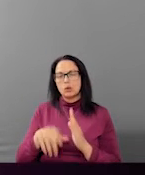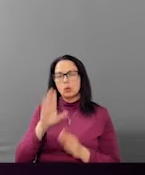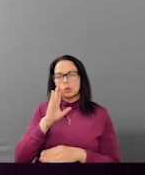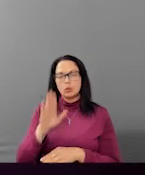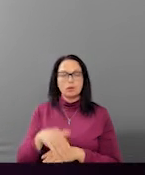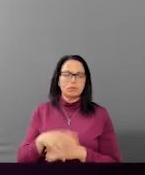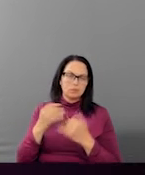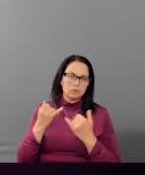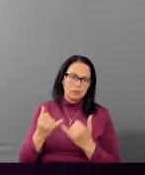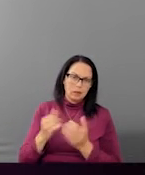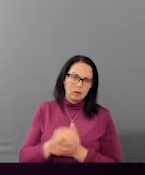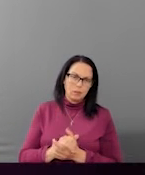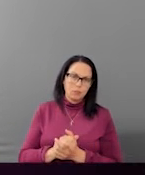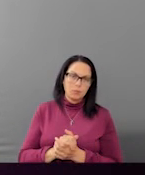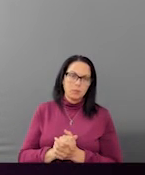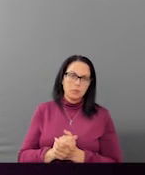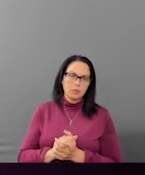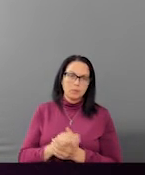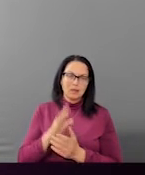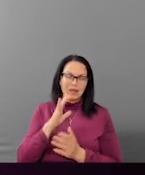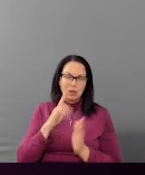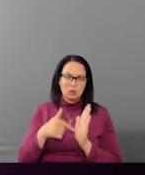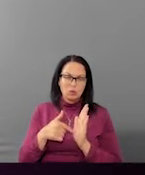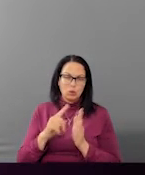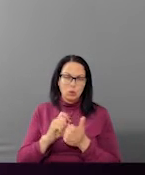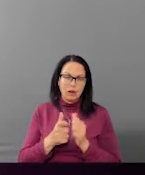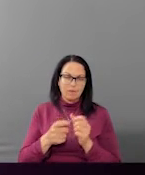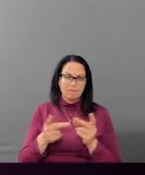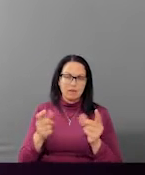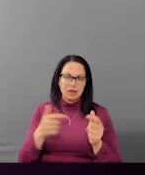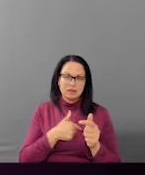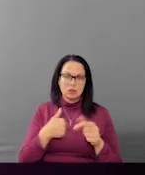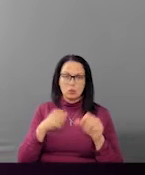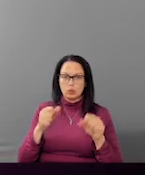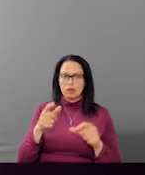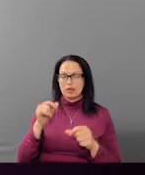Now, I'm going to show you guys how fast we can do this.